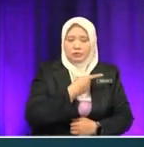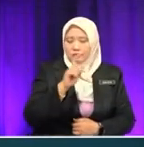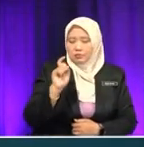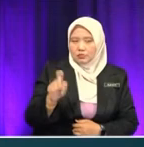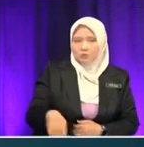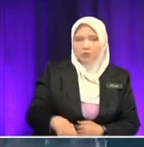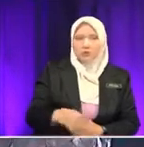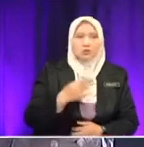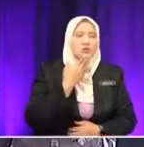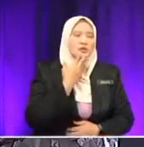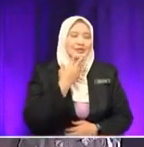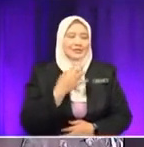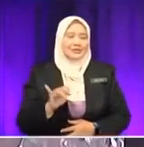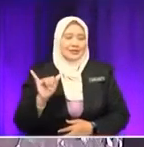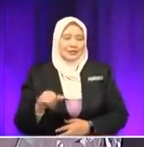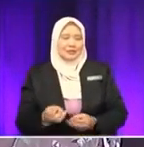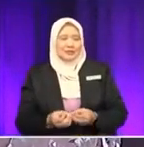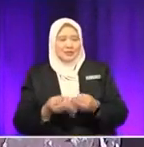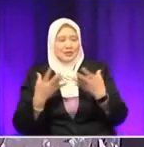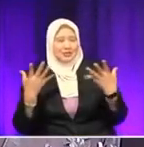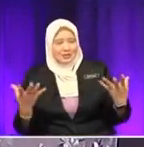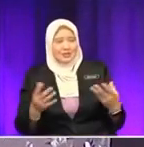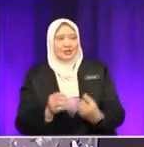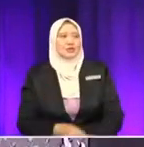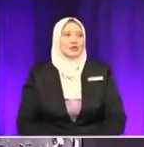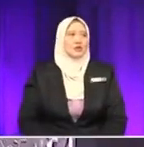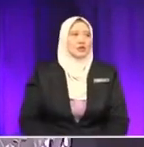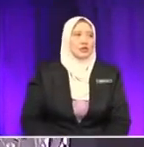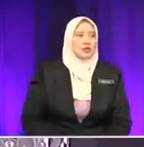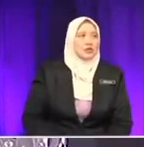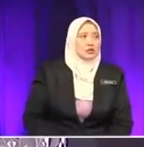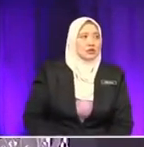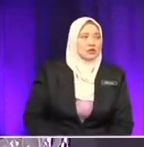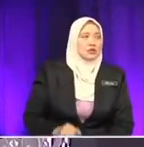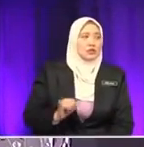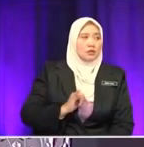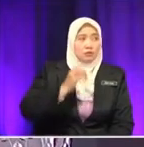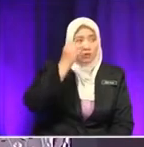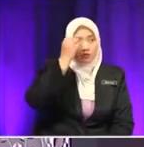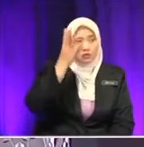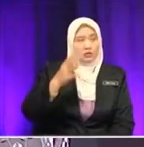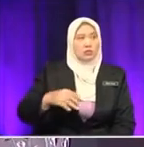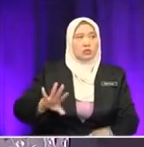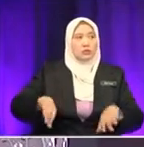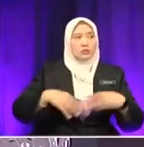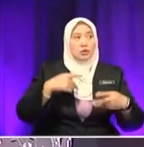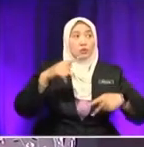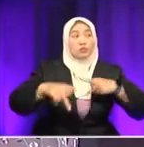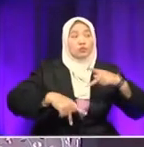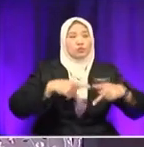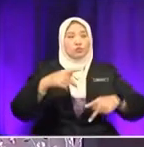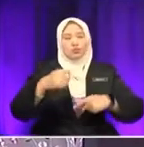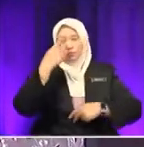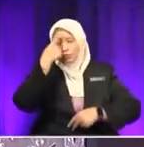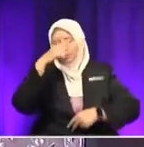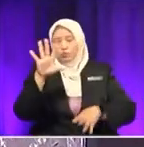lively, guys. Mm-hmm. All right. So now, so I will explain to you the process of how you generate your